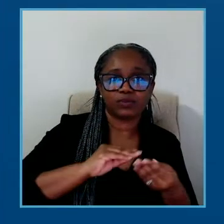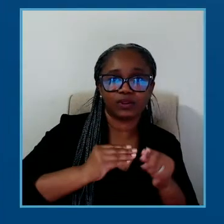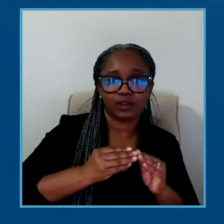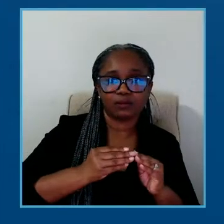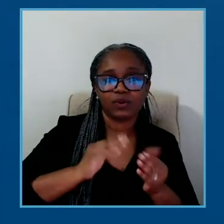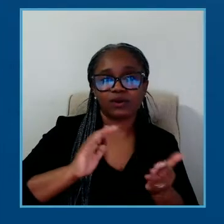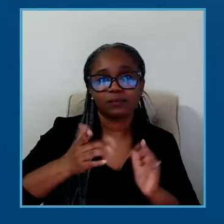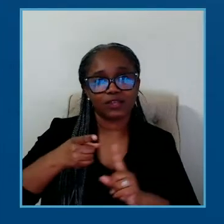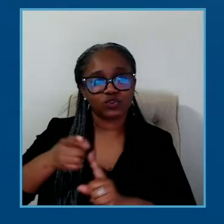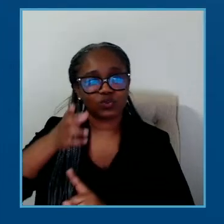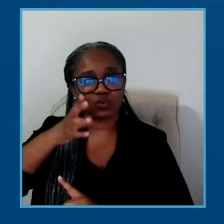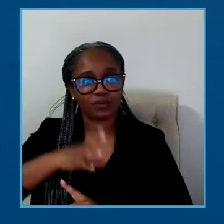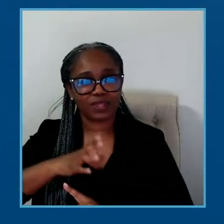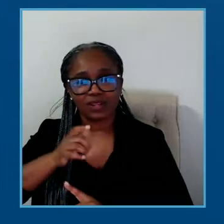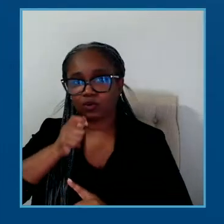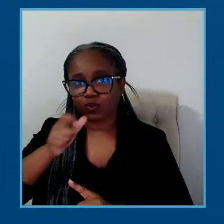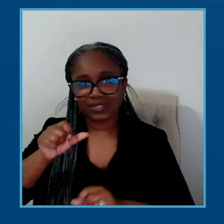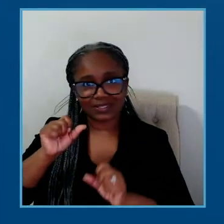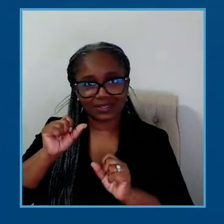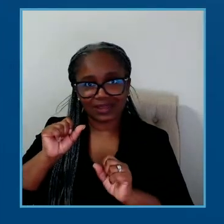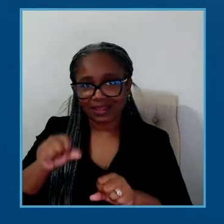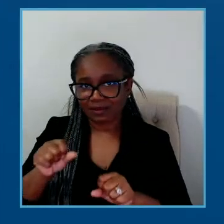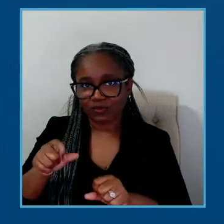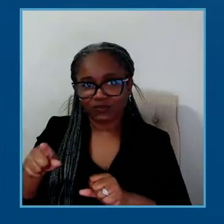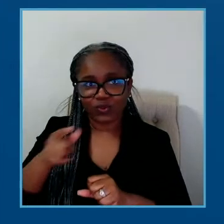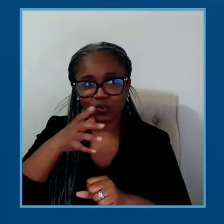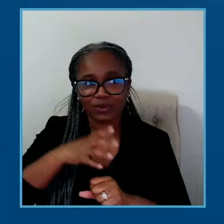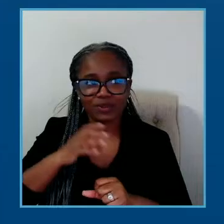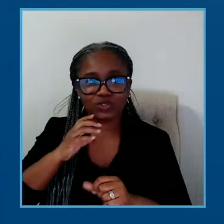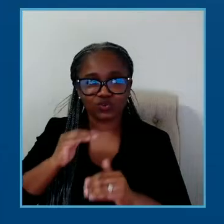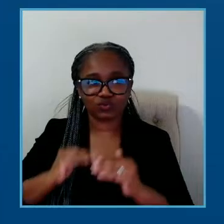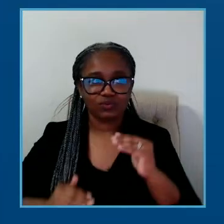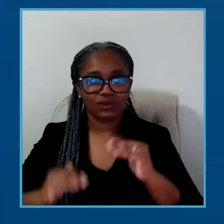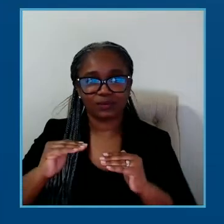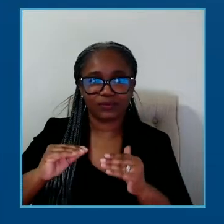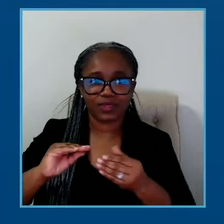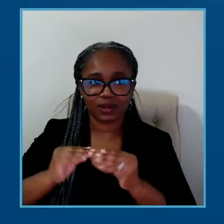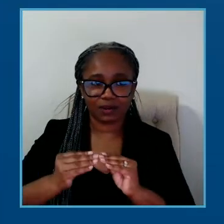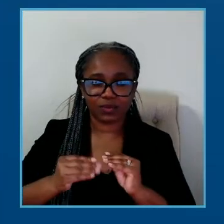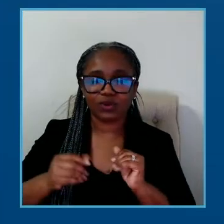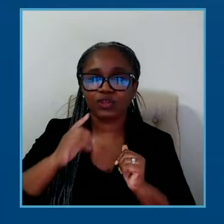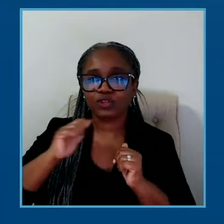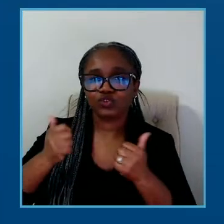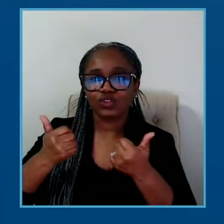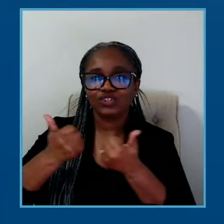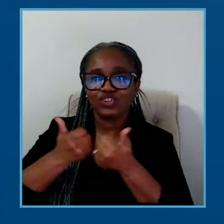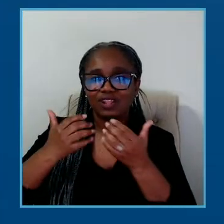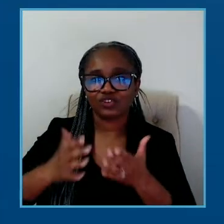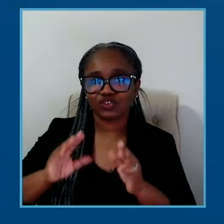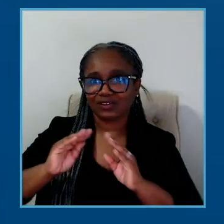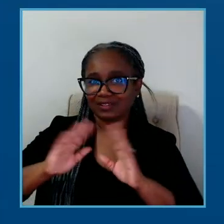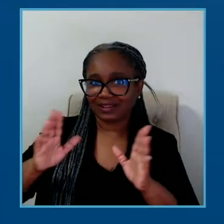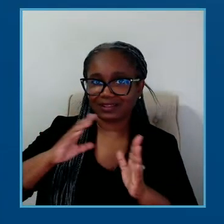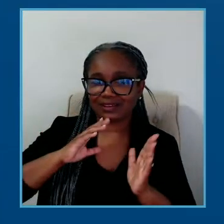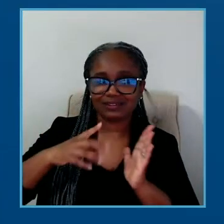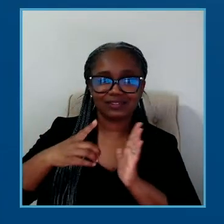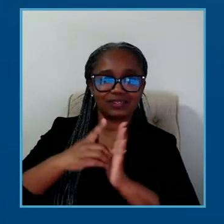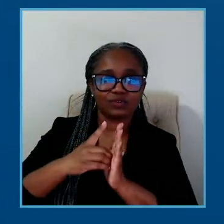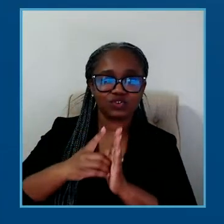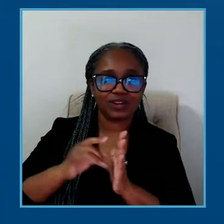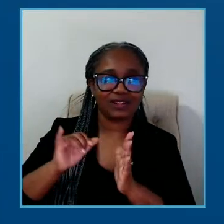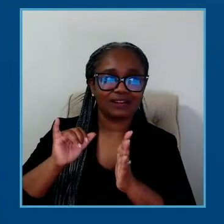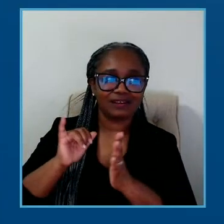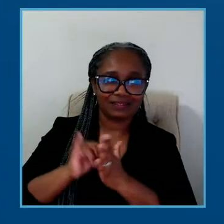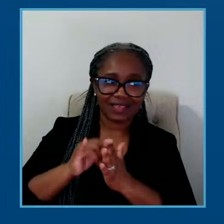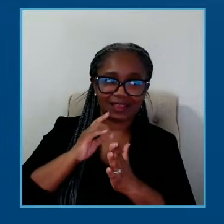number. Whereas the challenger has illustrated that of the 411 votes available for the all-gender election,